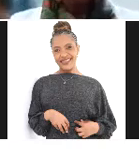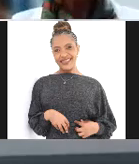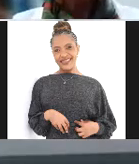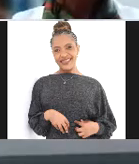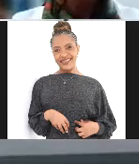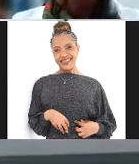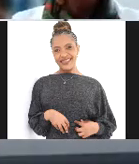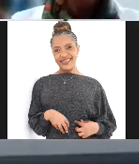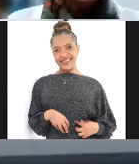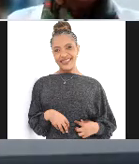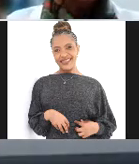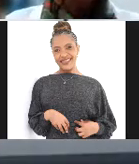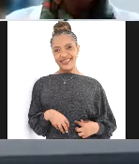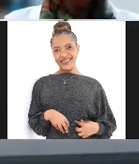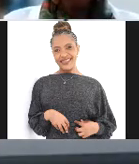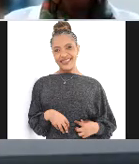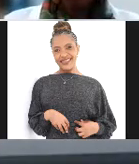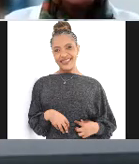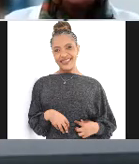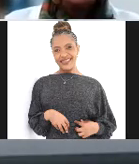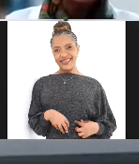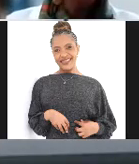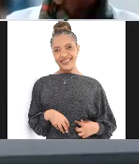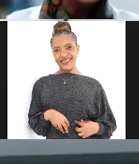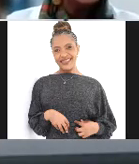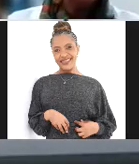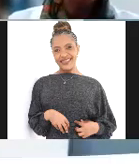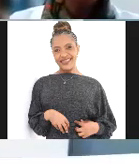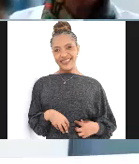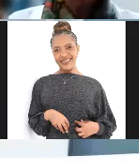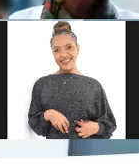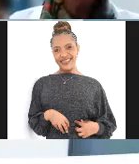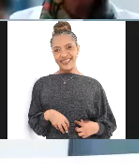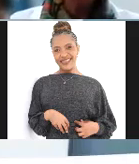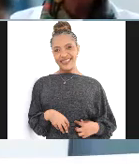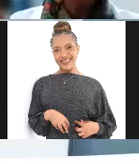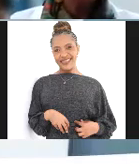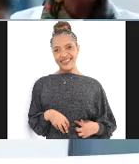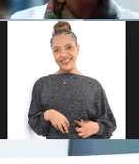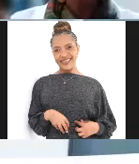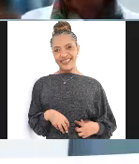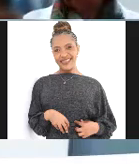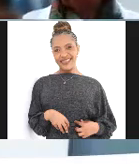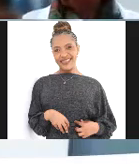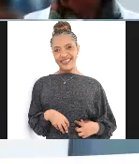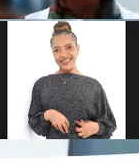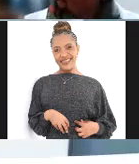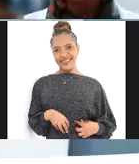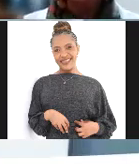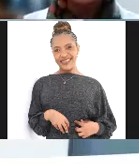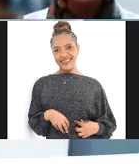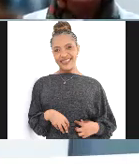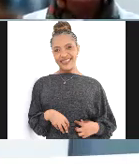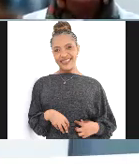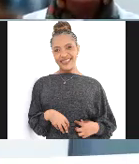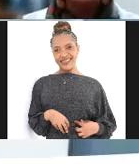So ladies and gents, on WSPs and ATRs, this is the service that we offer, a consulting